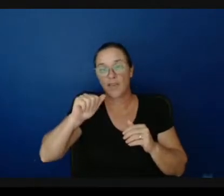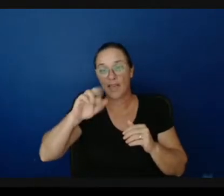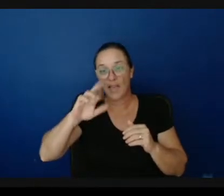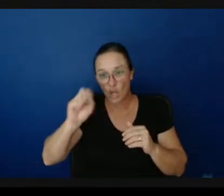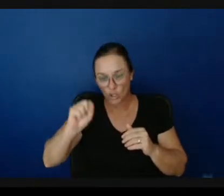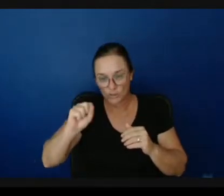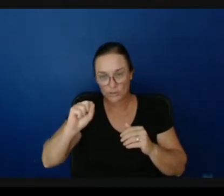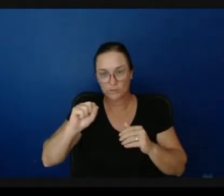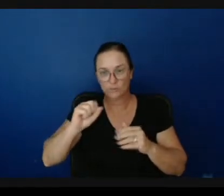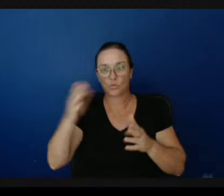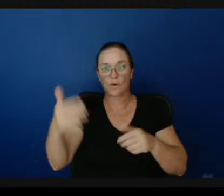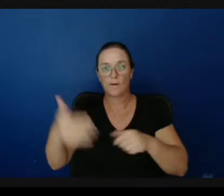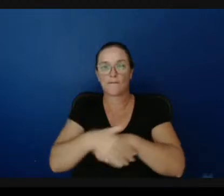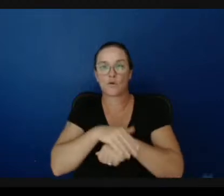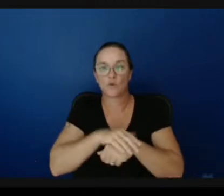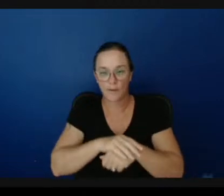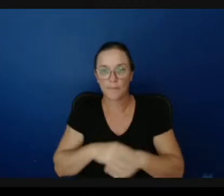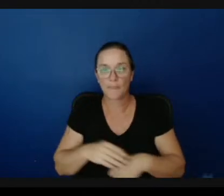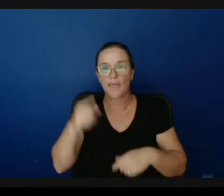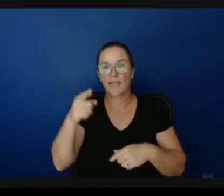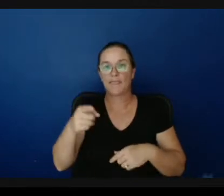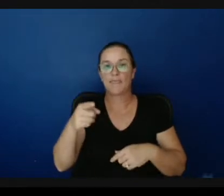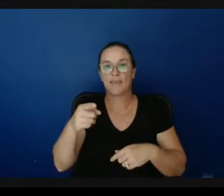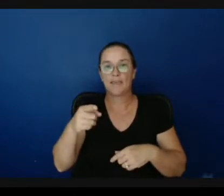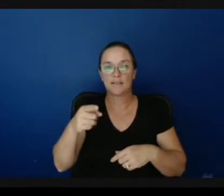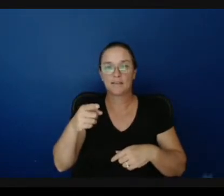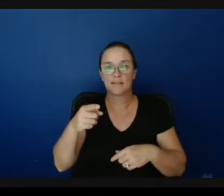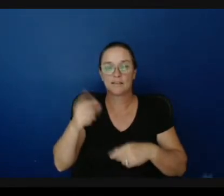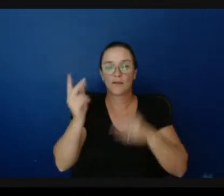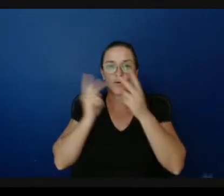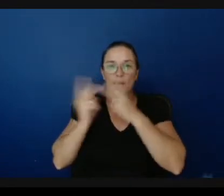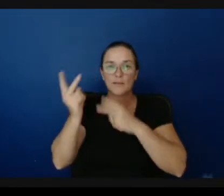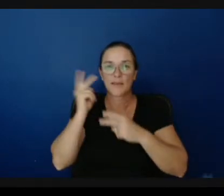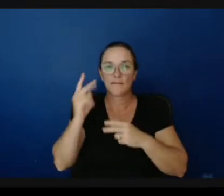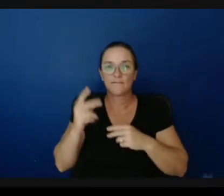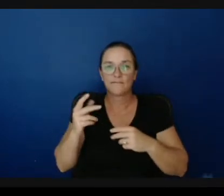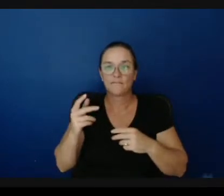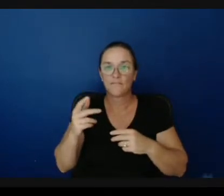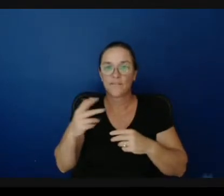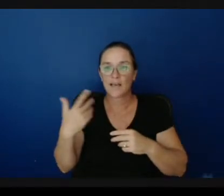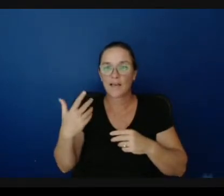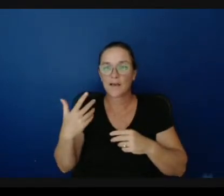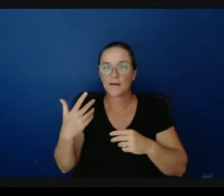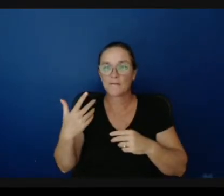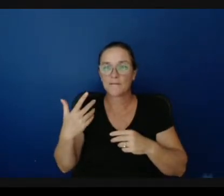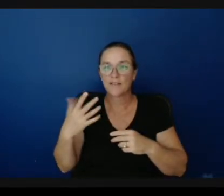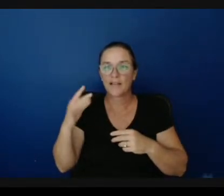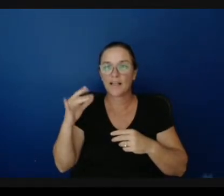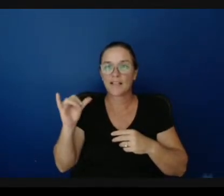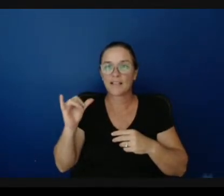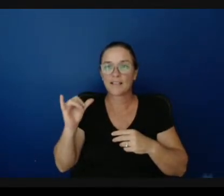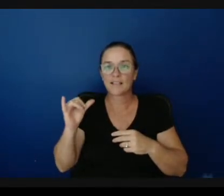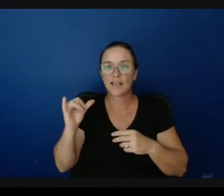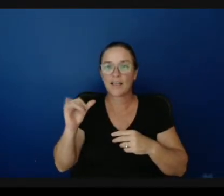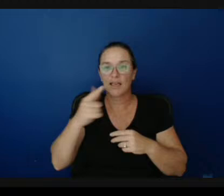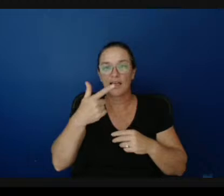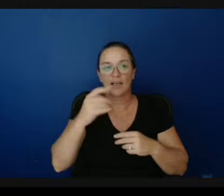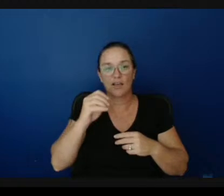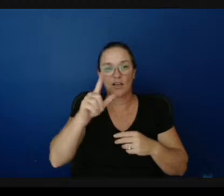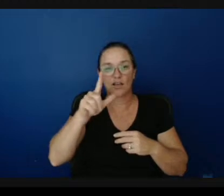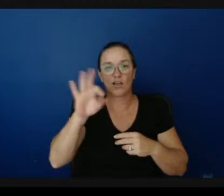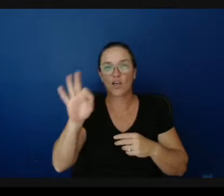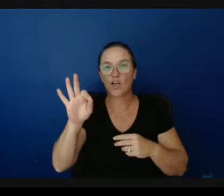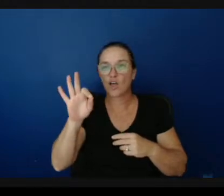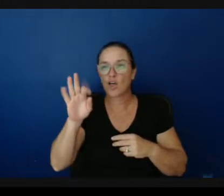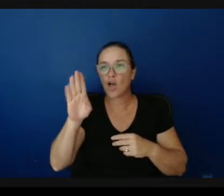And this one is cool. This reminds me of trying to put a golf ball and trying to read where the ball is